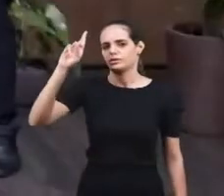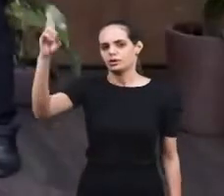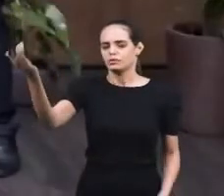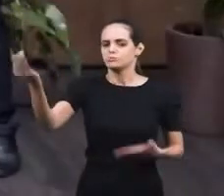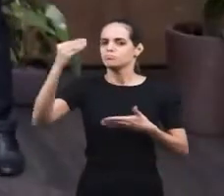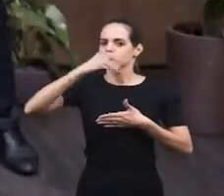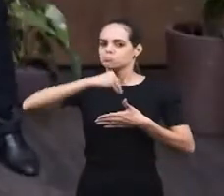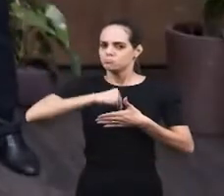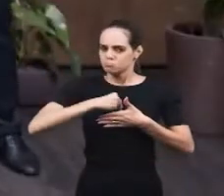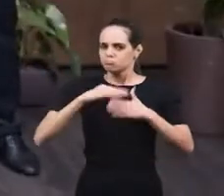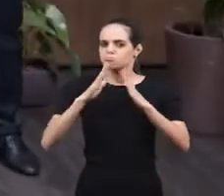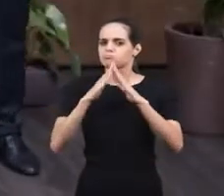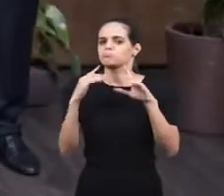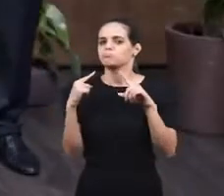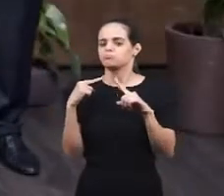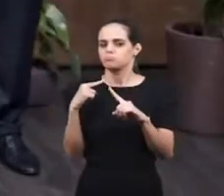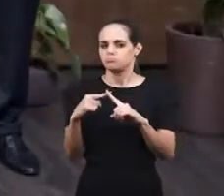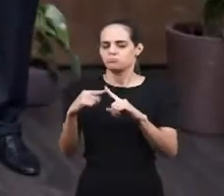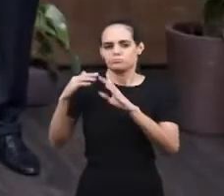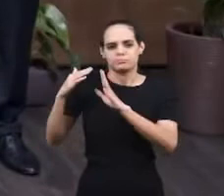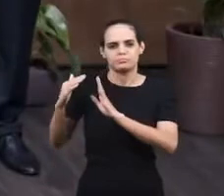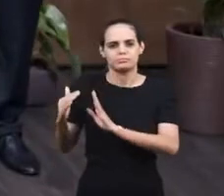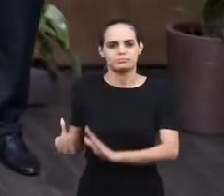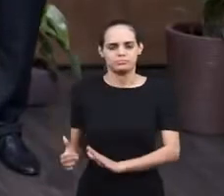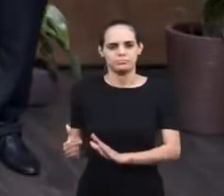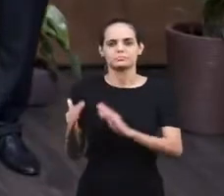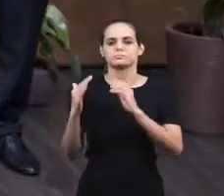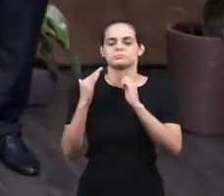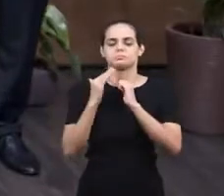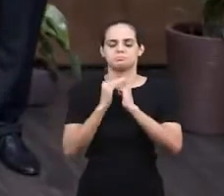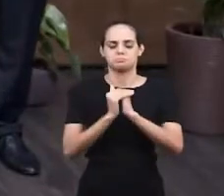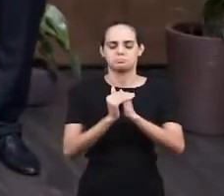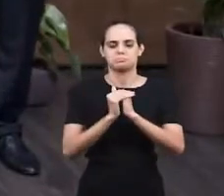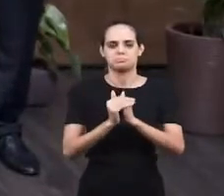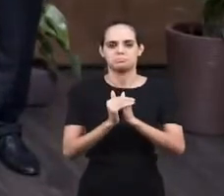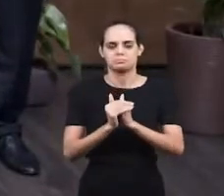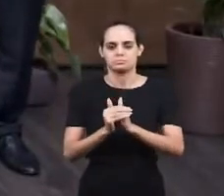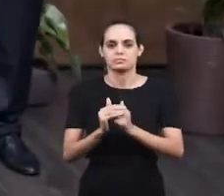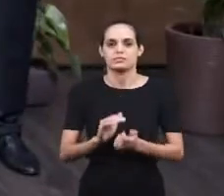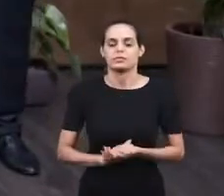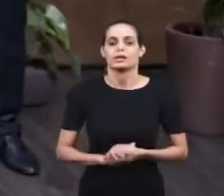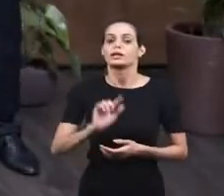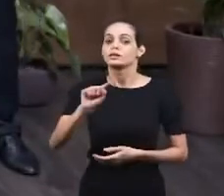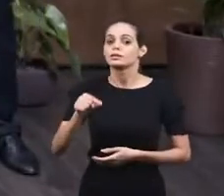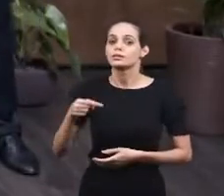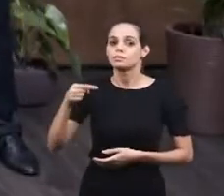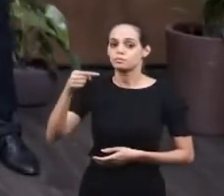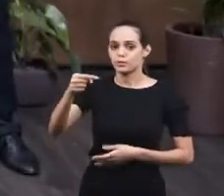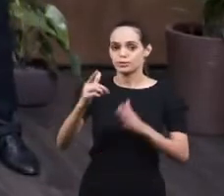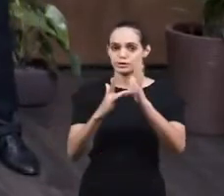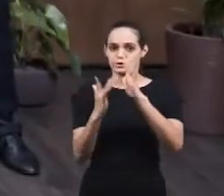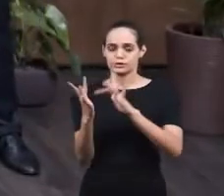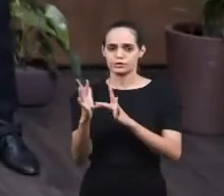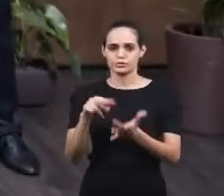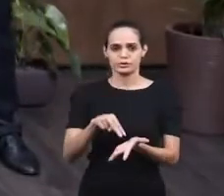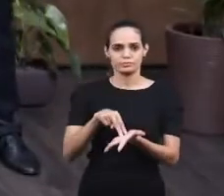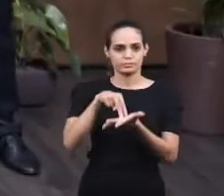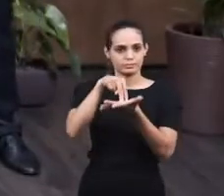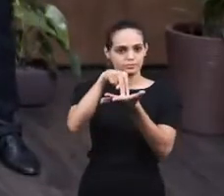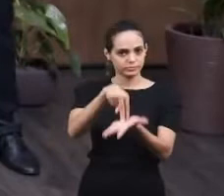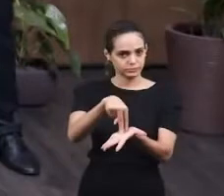brethren within the church, inside the church. And after the resurrection of